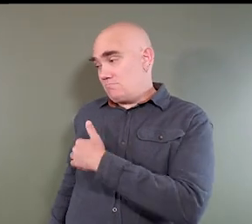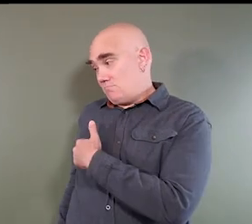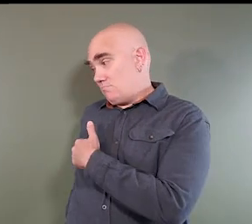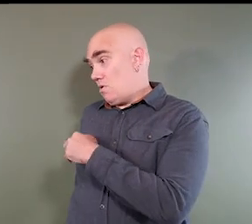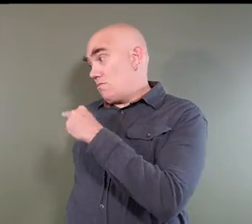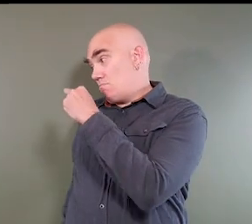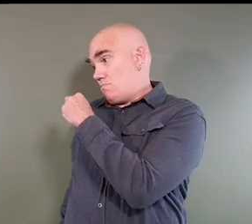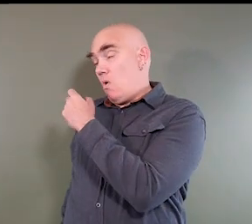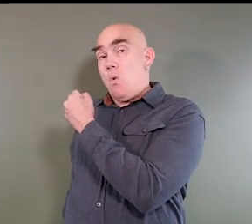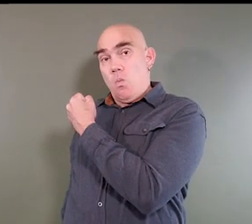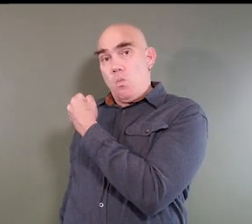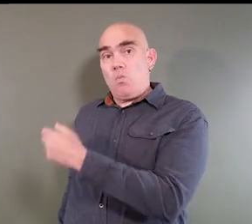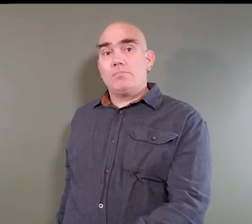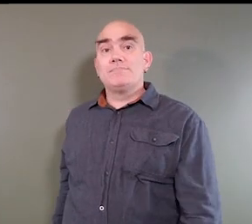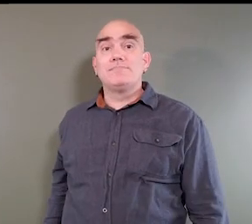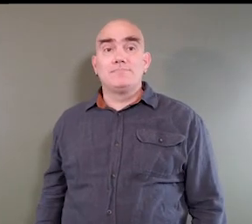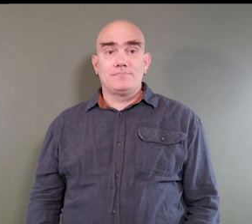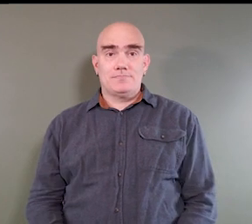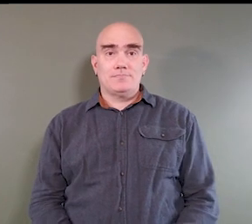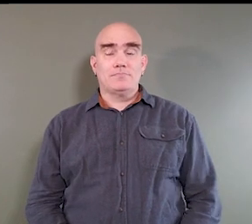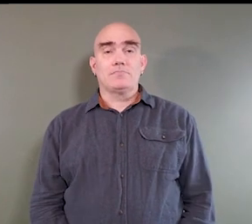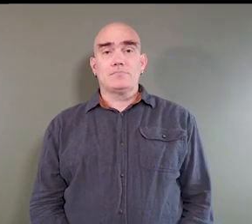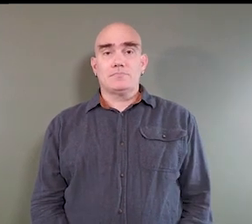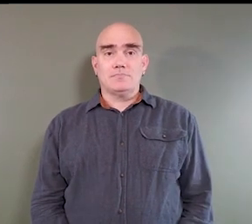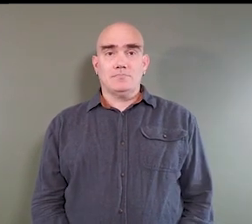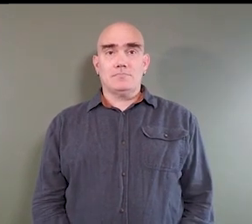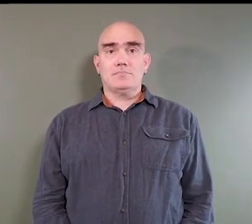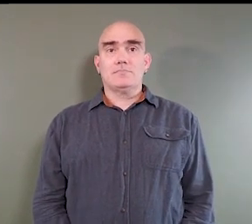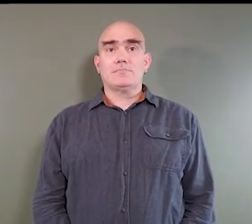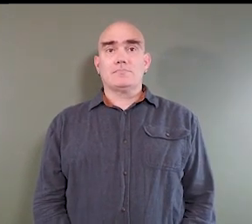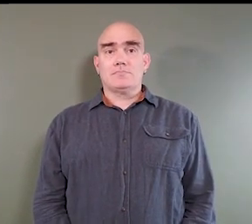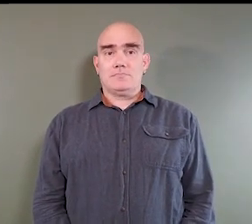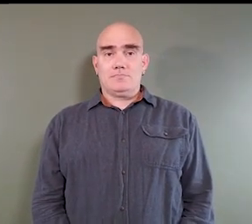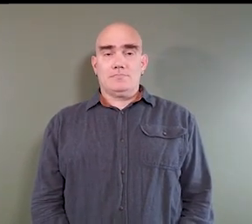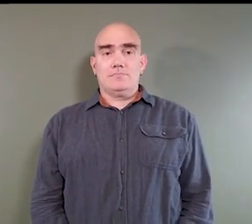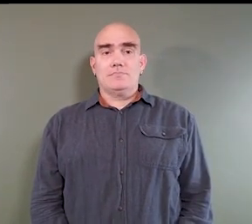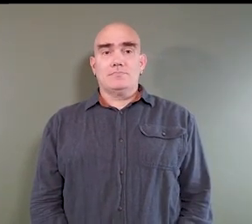to the other side and hold